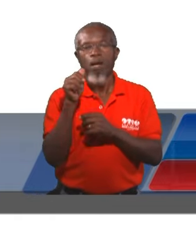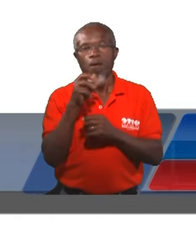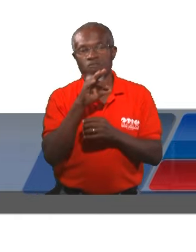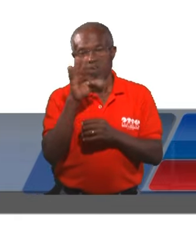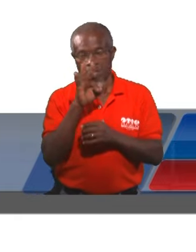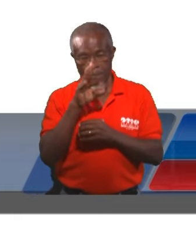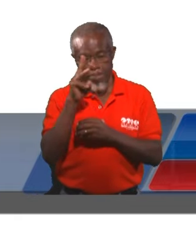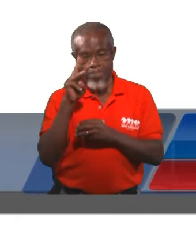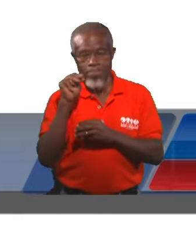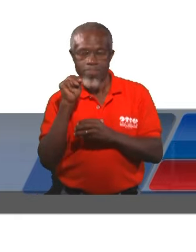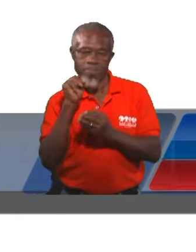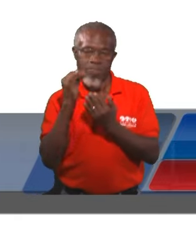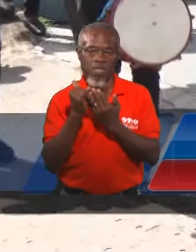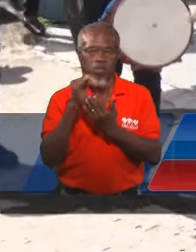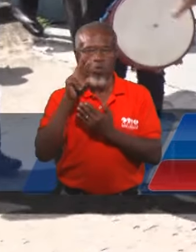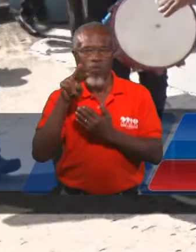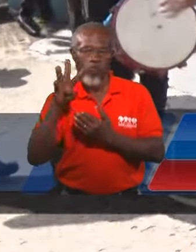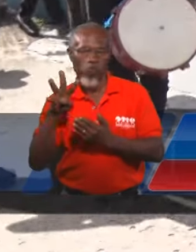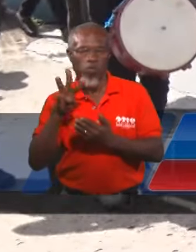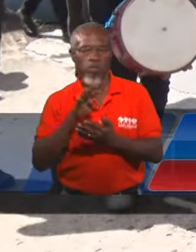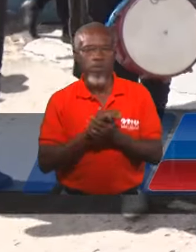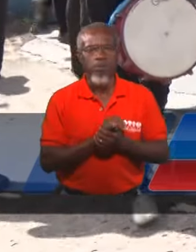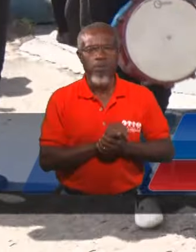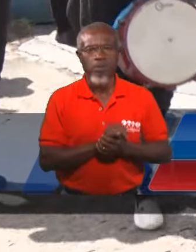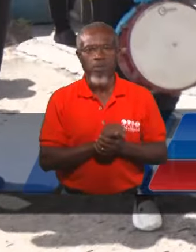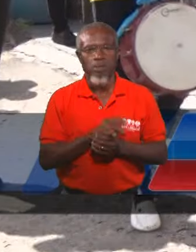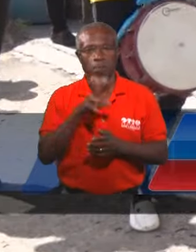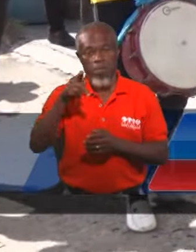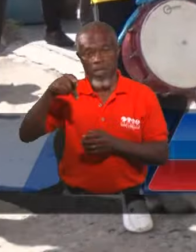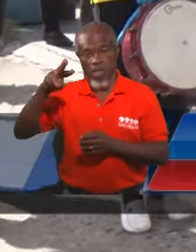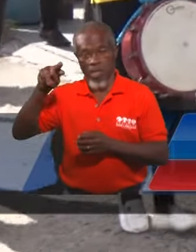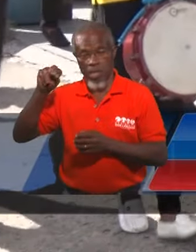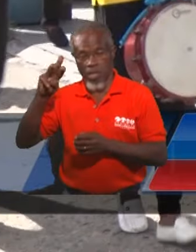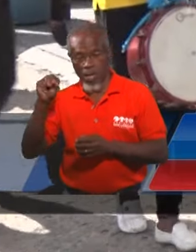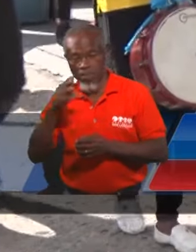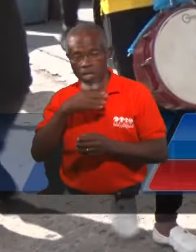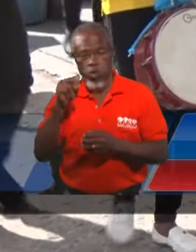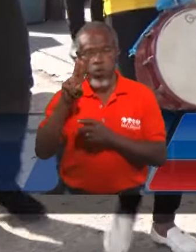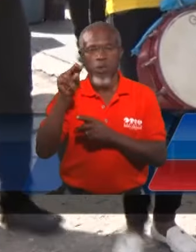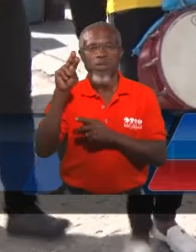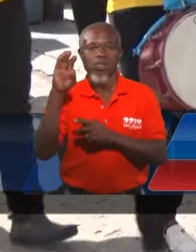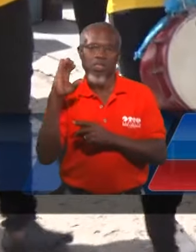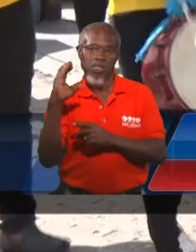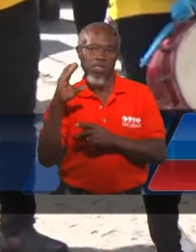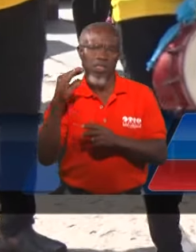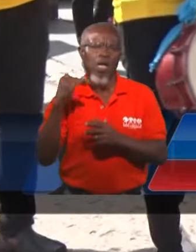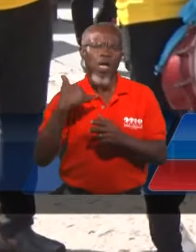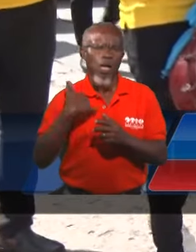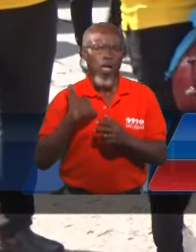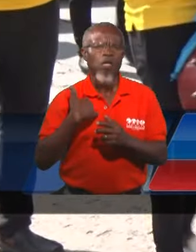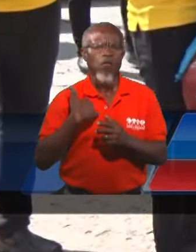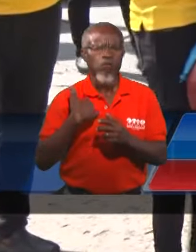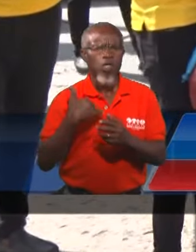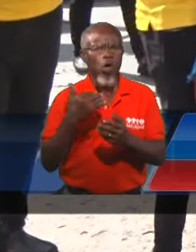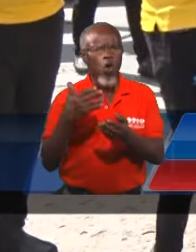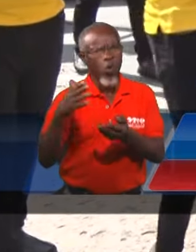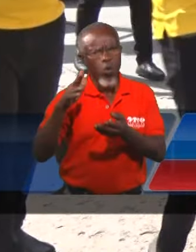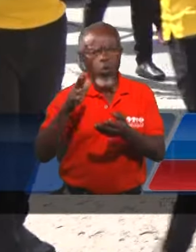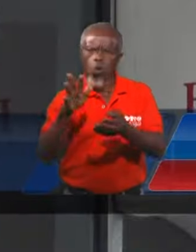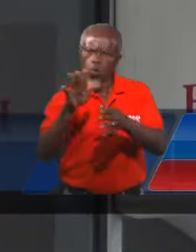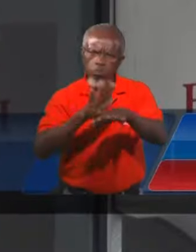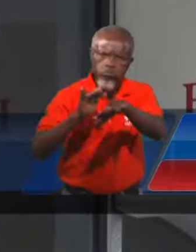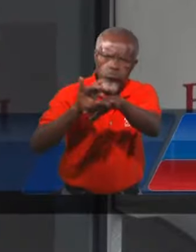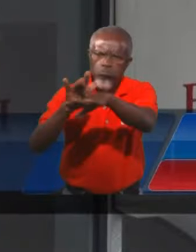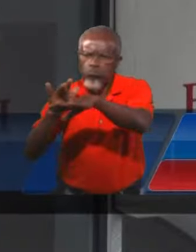be Monday, June 17, 2024. The People's National Movement and the United National Congress have officially called for nominations for